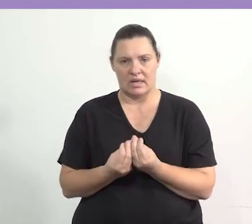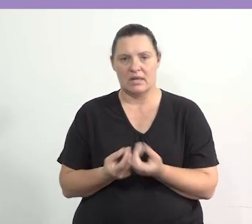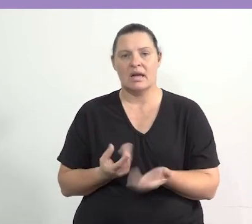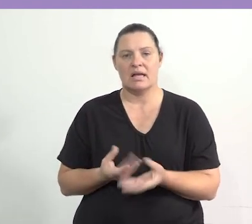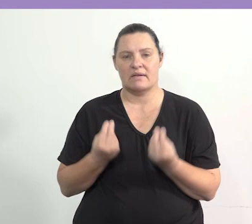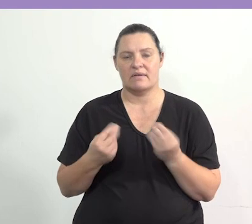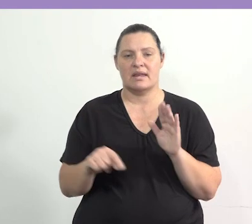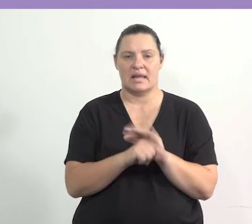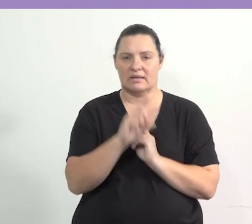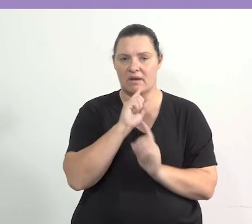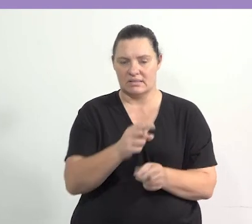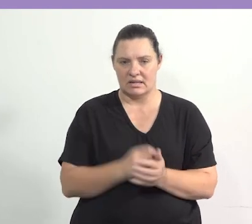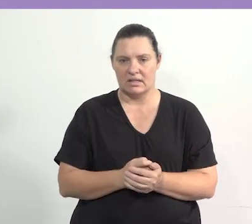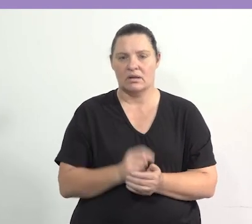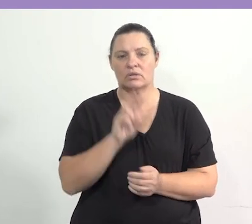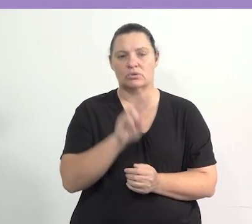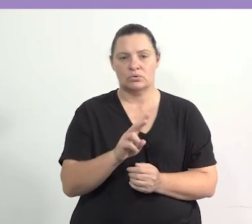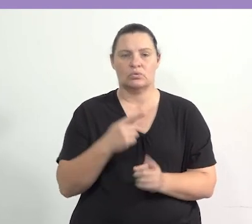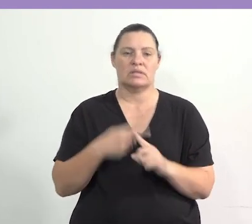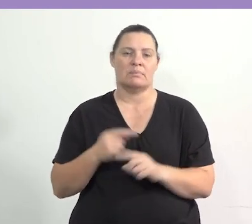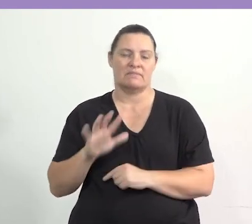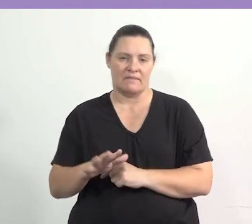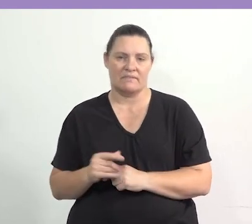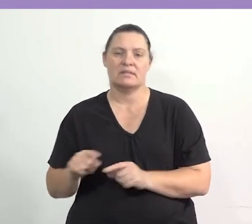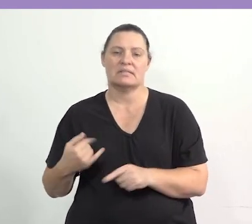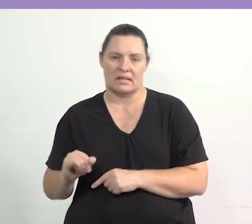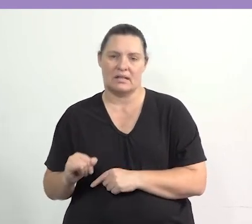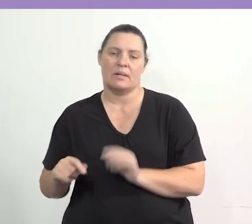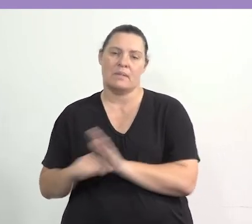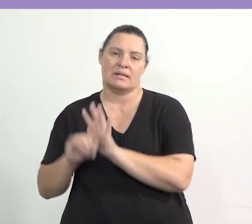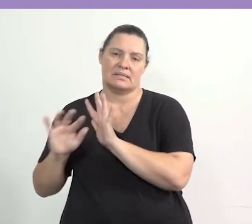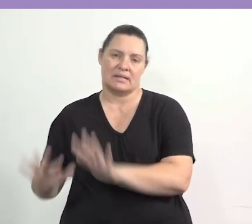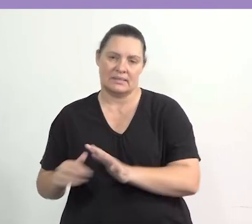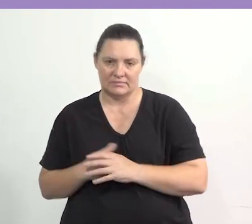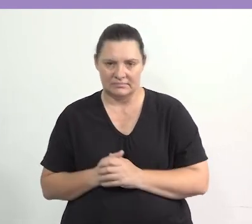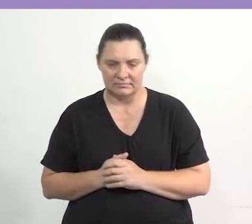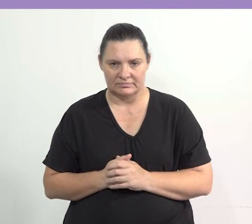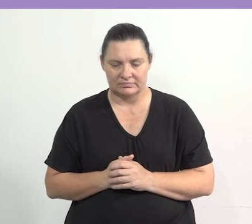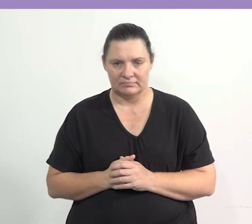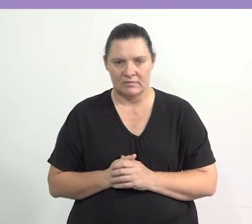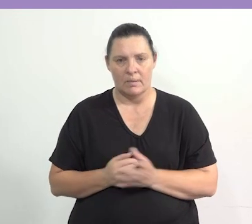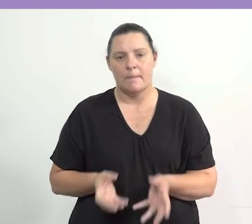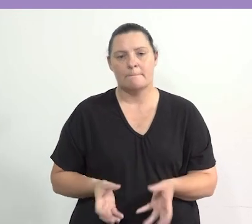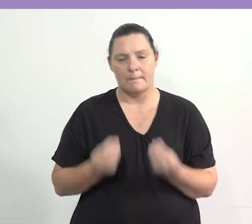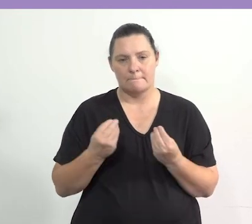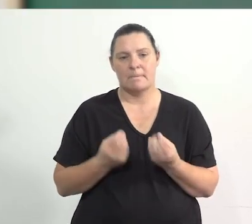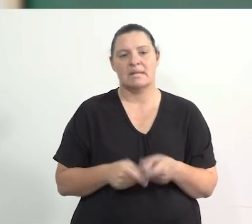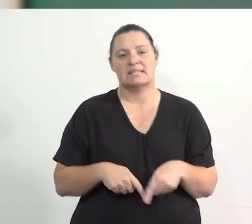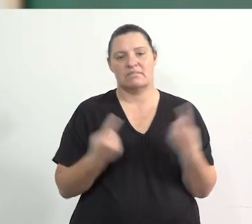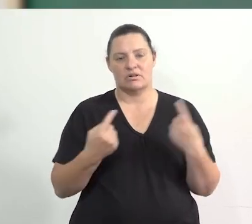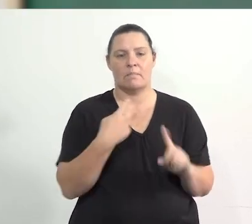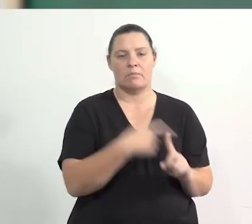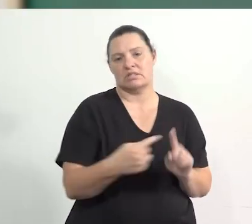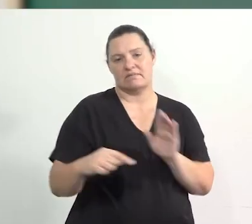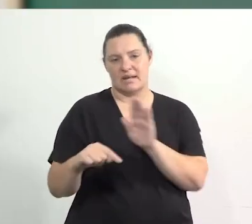together gives me a negative answer. 2 multiplied by 5 is 10. So that is what we get when we are